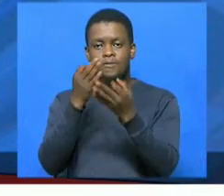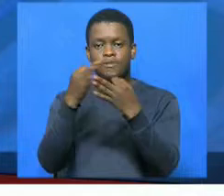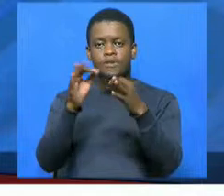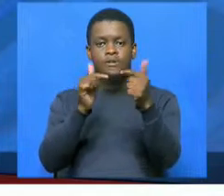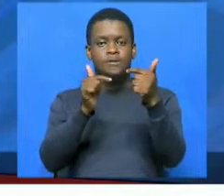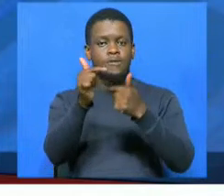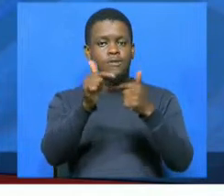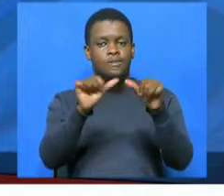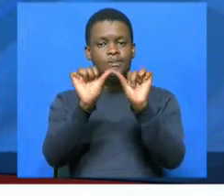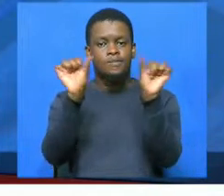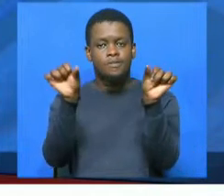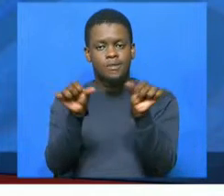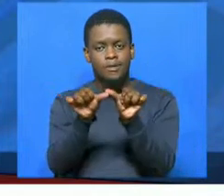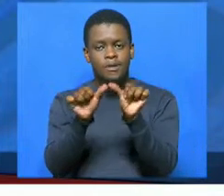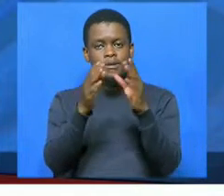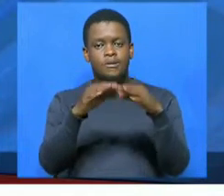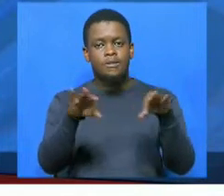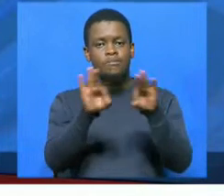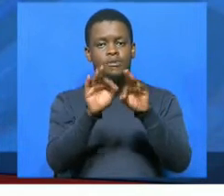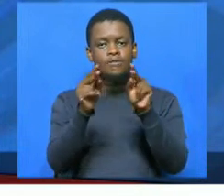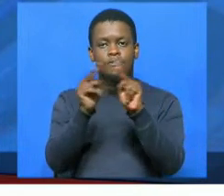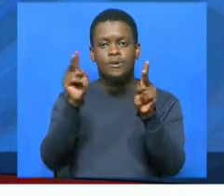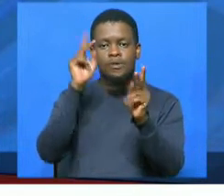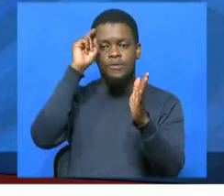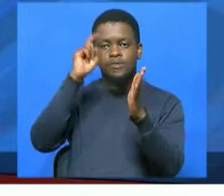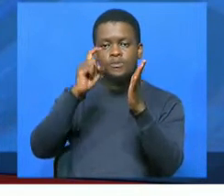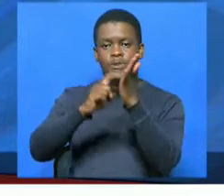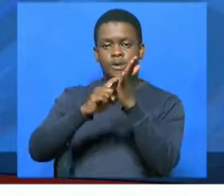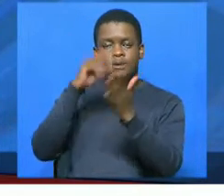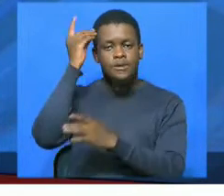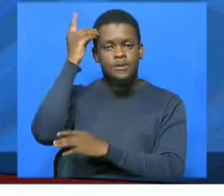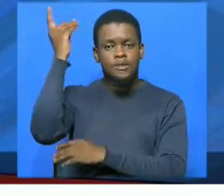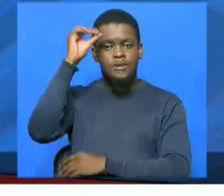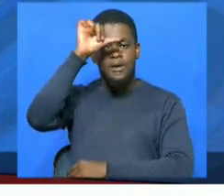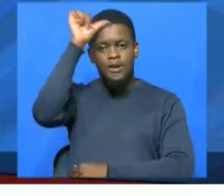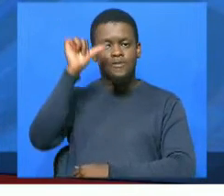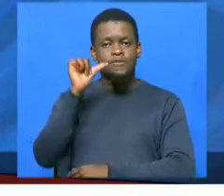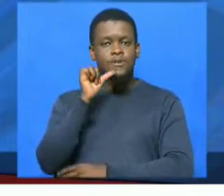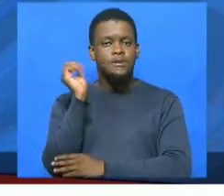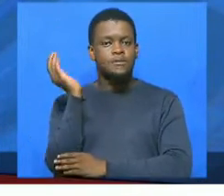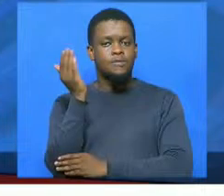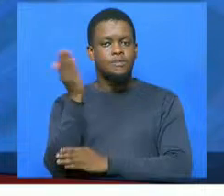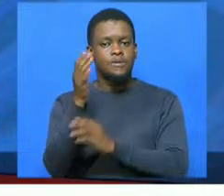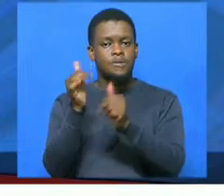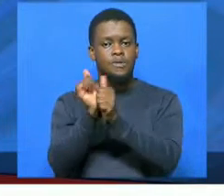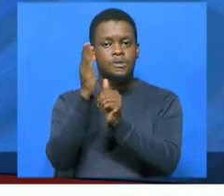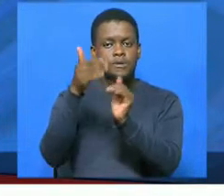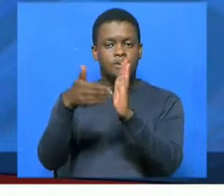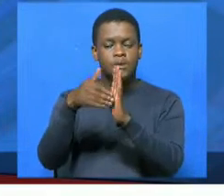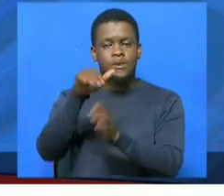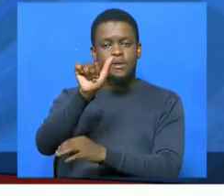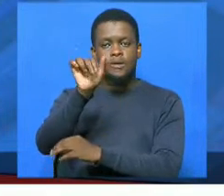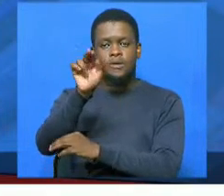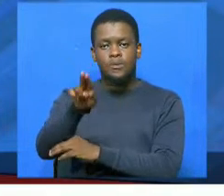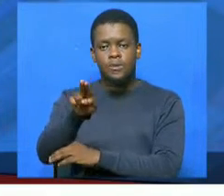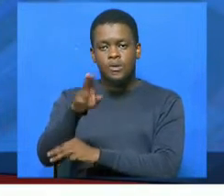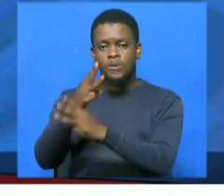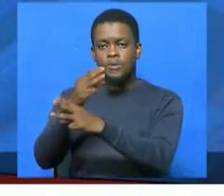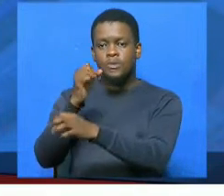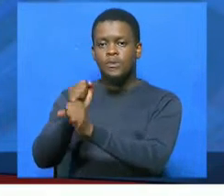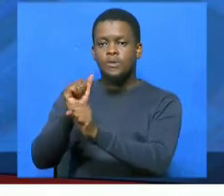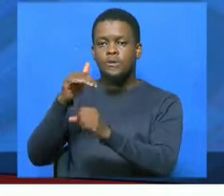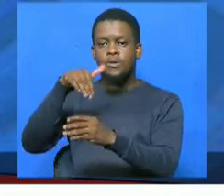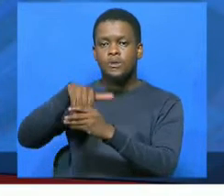Area hold the key to realize Africa's dream. Speaking on the sidelines of the ongoing AU Summit in Ethiopia this